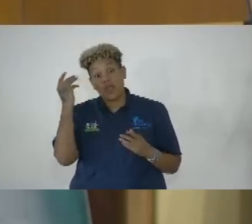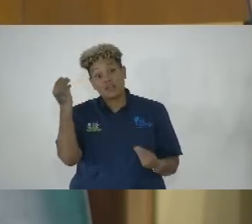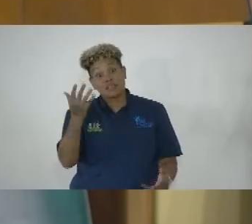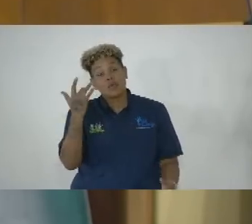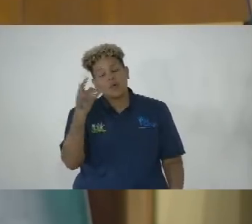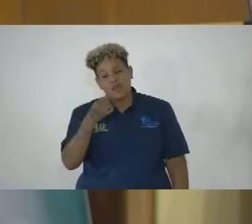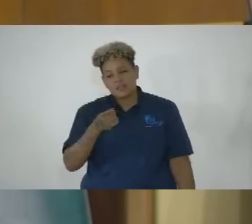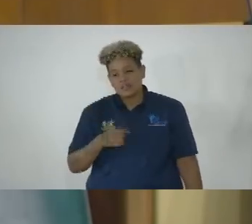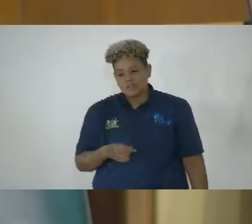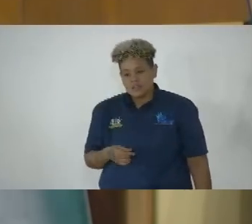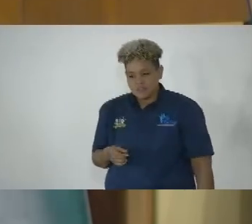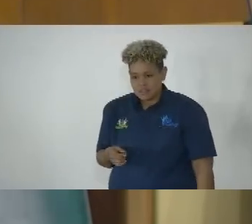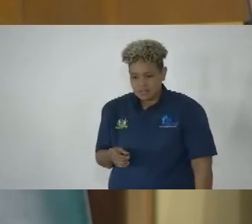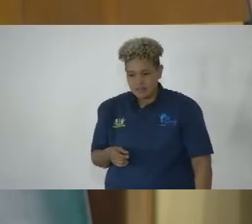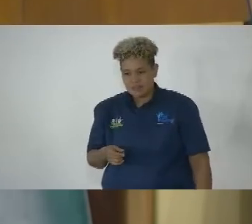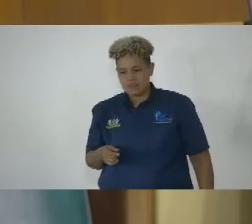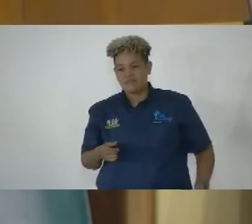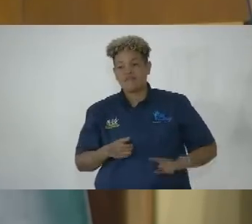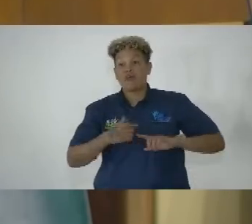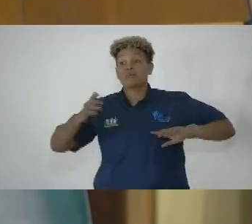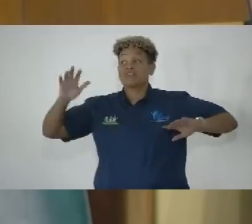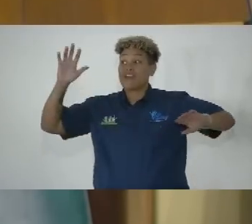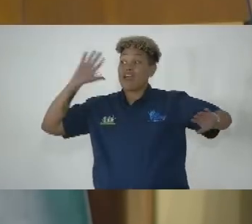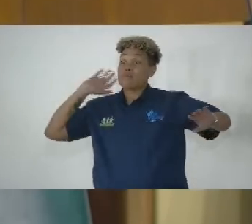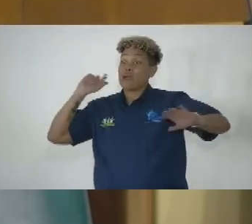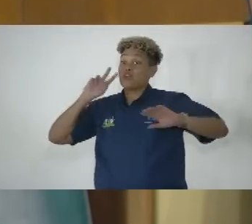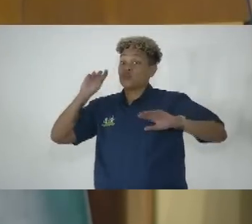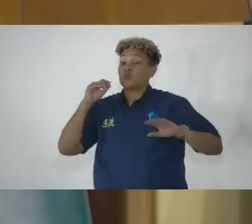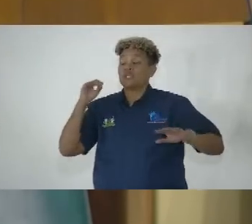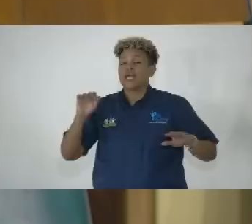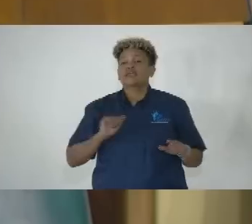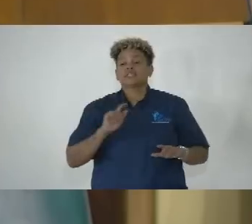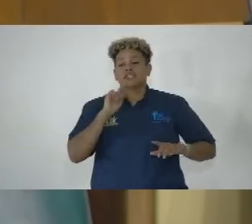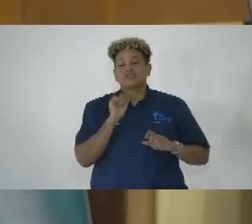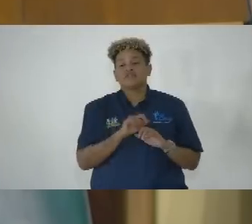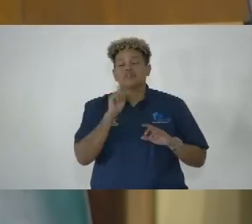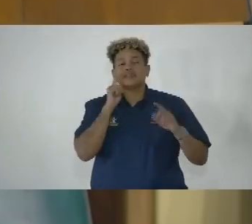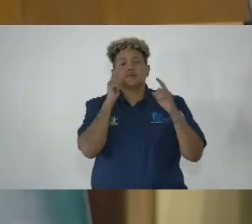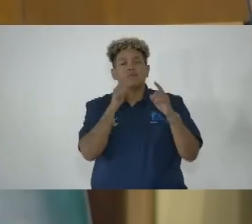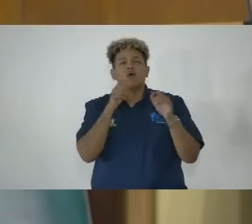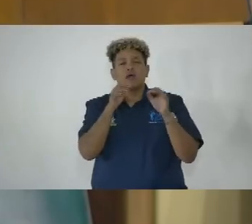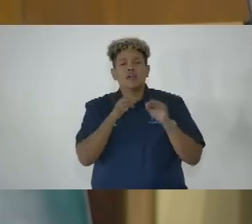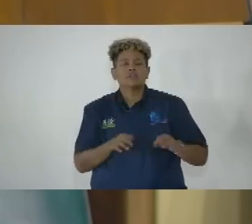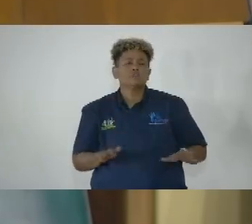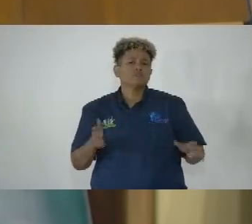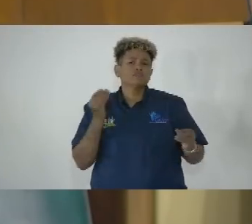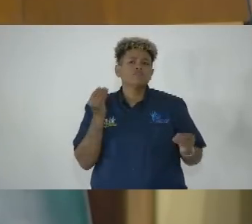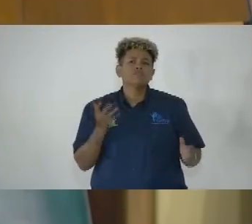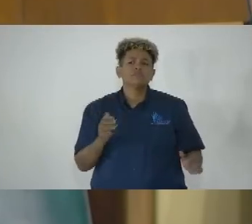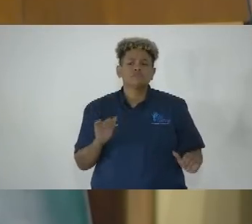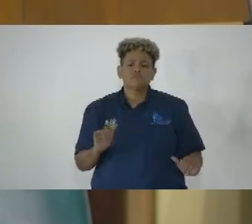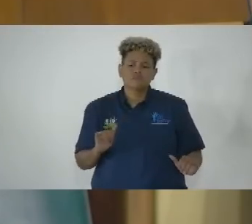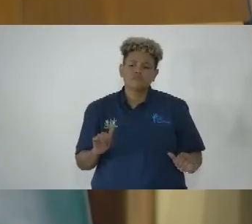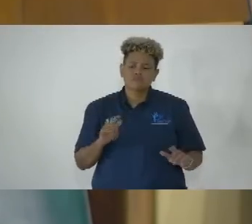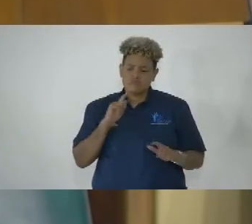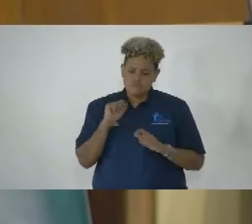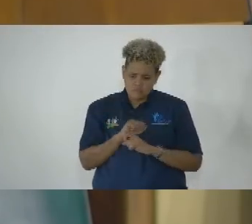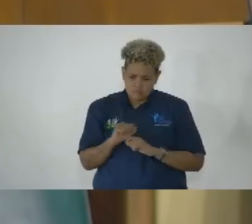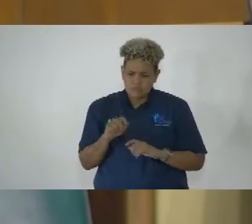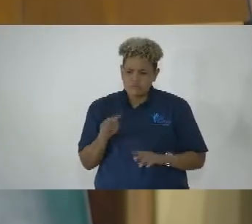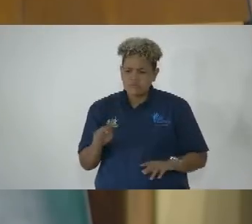know, from as far back as 2019, I've been pointing out that in order